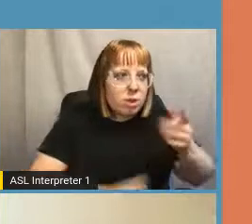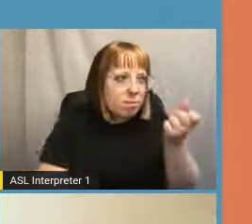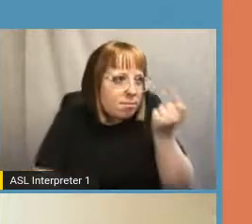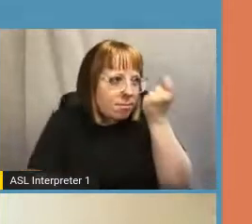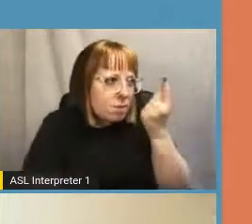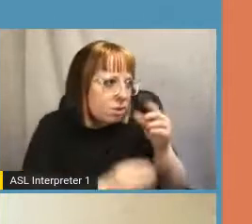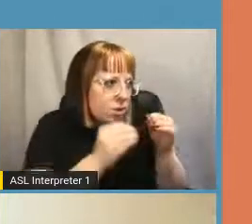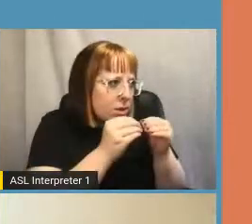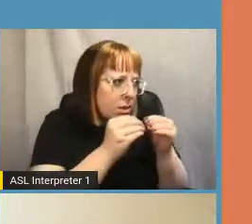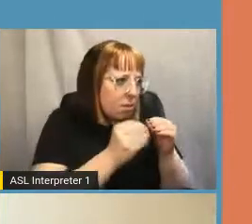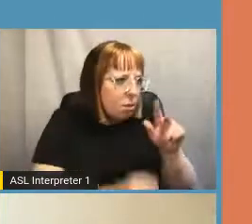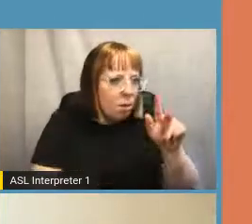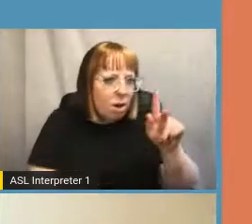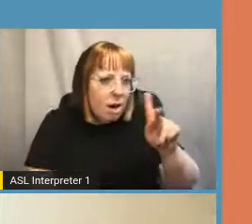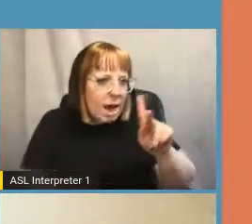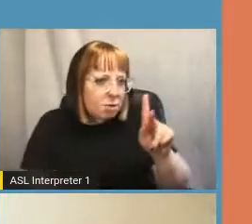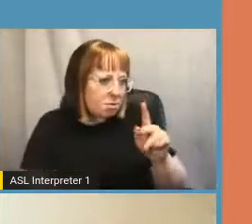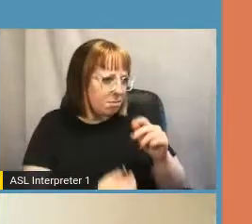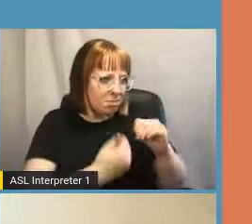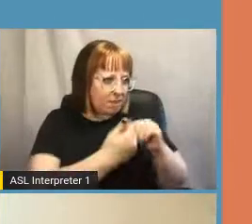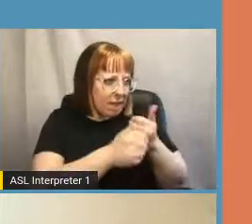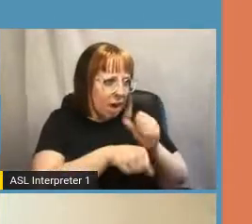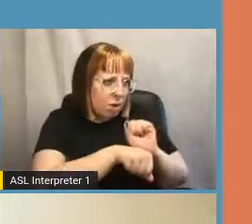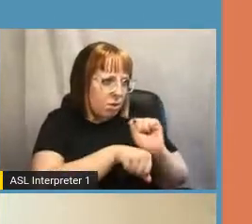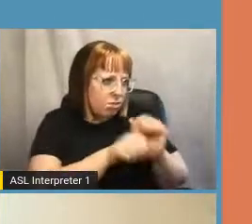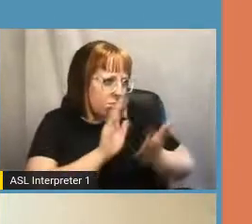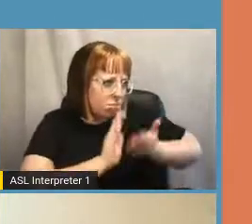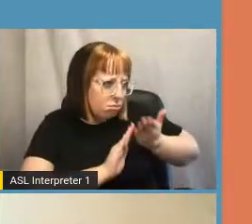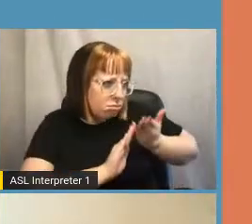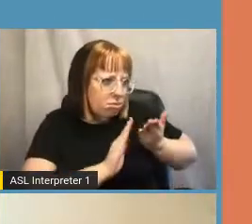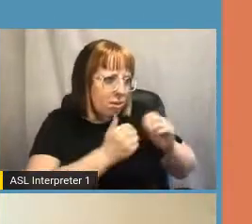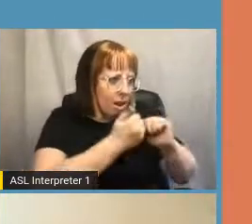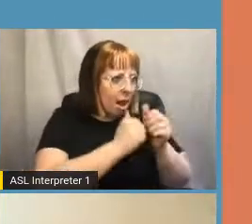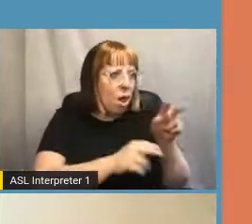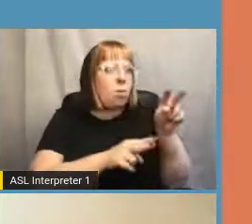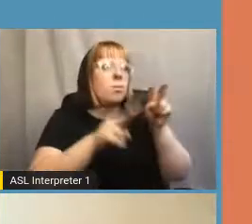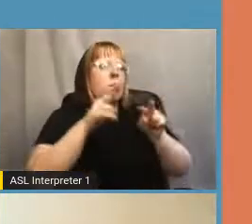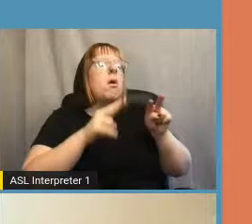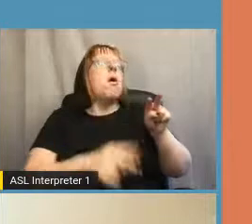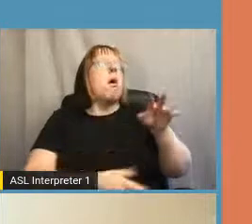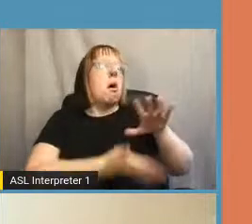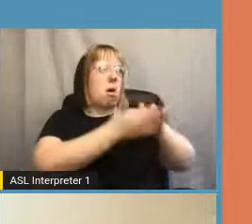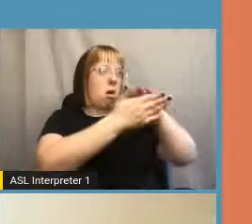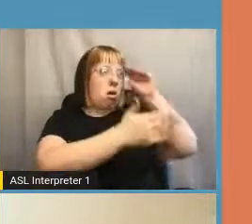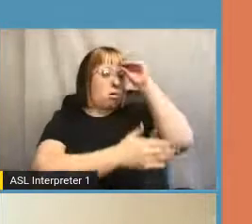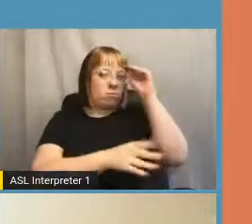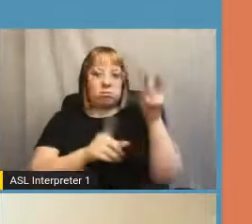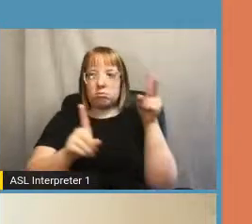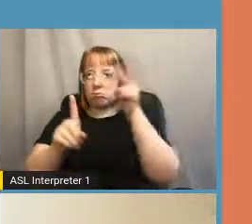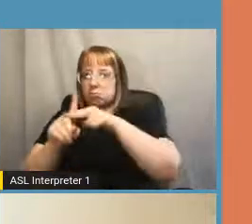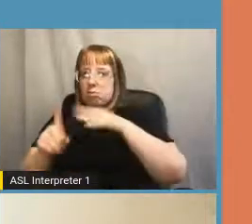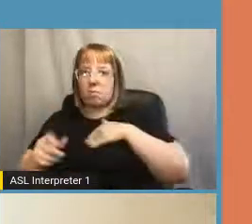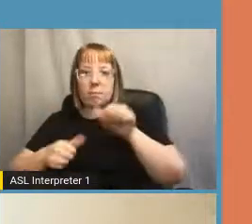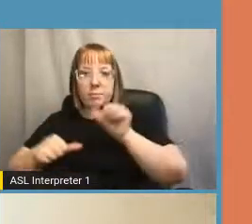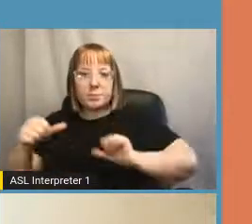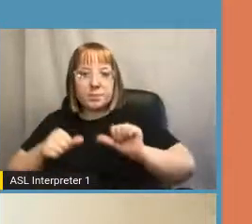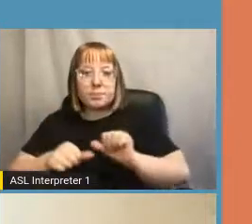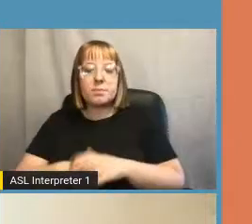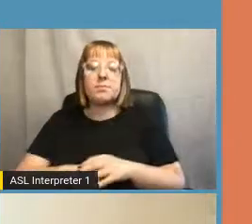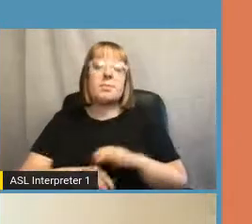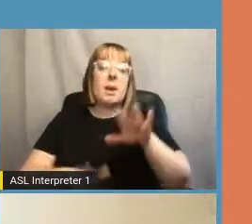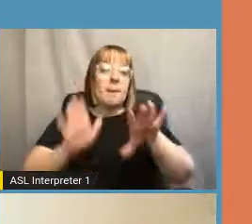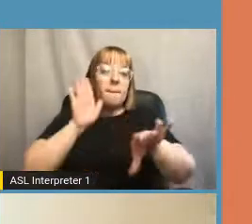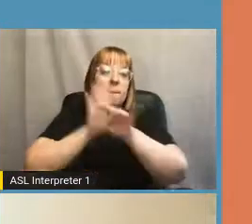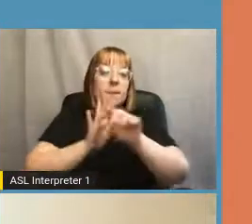how the space worked, which is very different from Second Life in many ways. Then you choose a layout or create it, and then use the